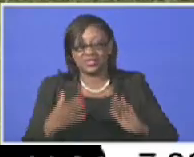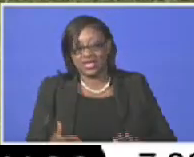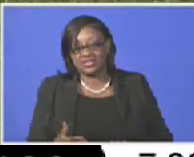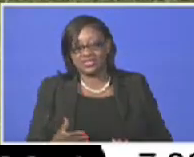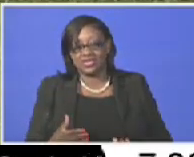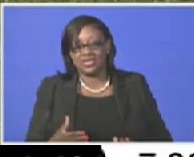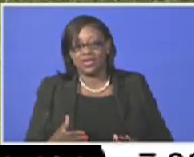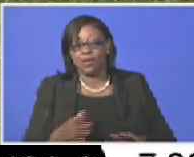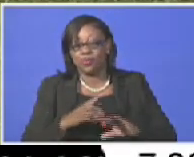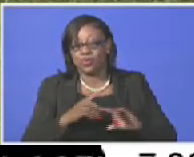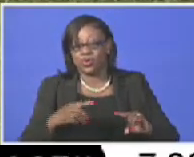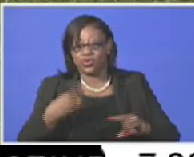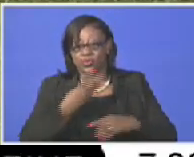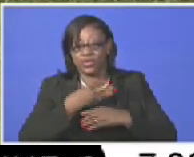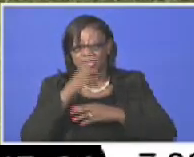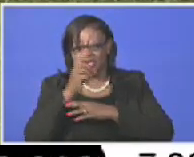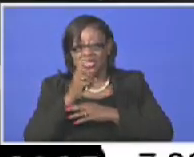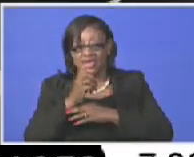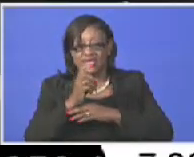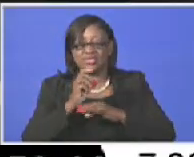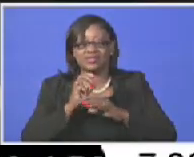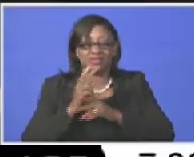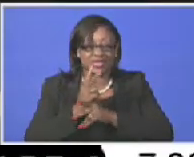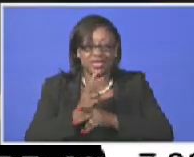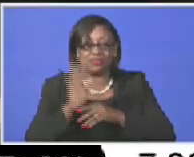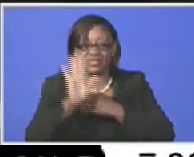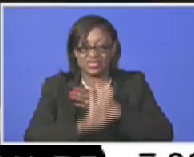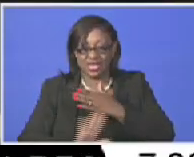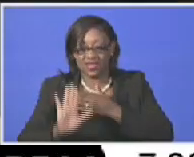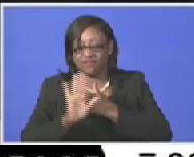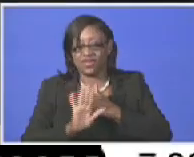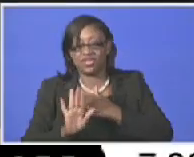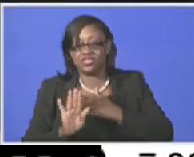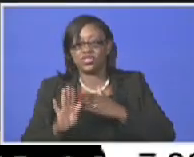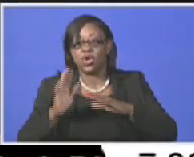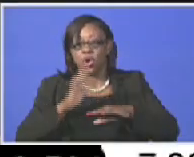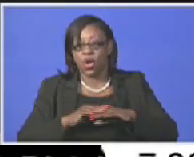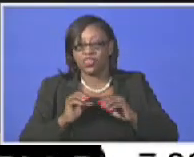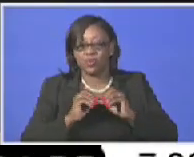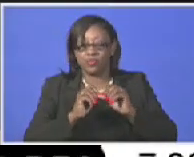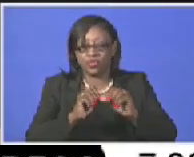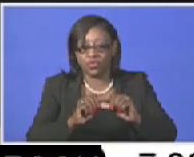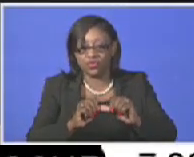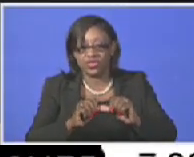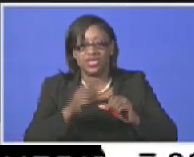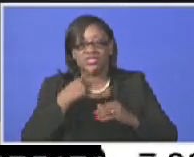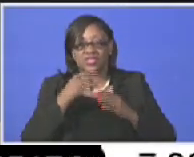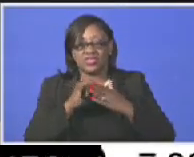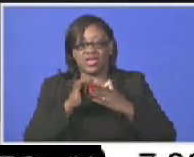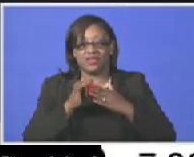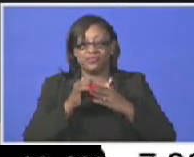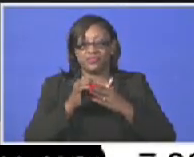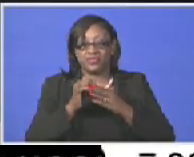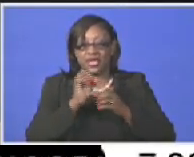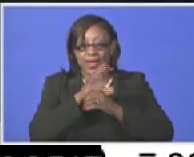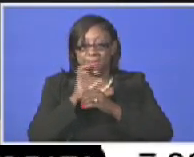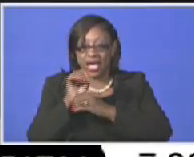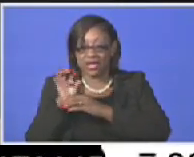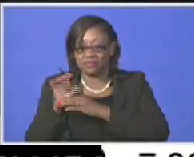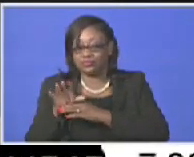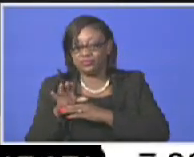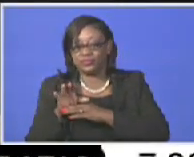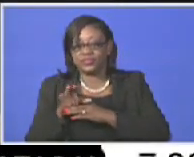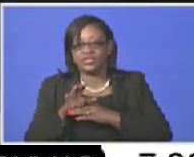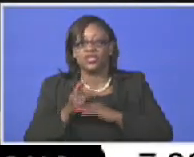The importance of keeping safe during the ongoing pandemic is on the move, and you can thank Impac Waste Management for that. The company